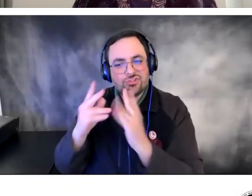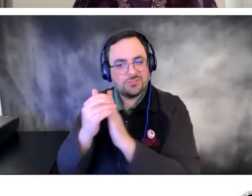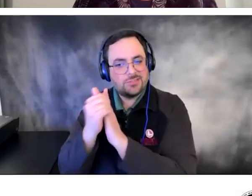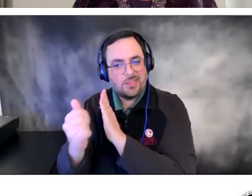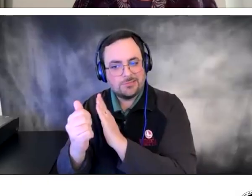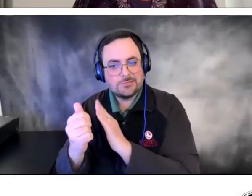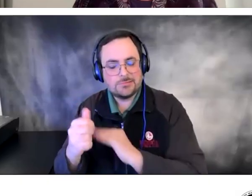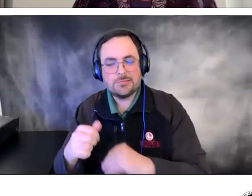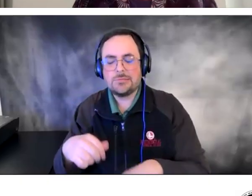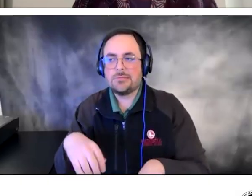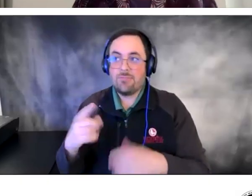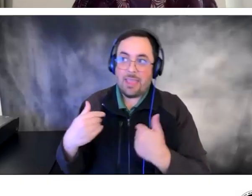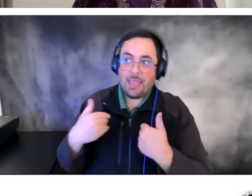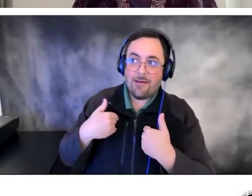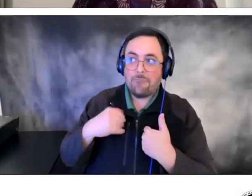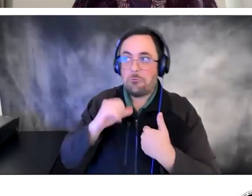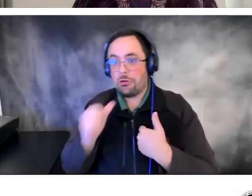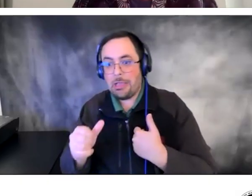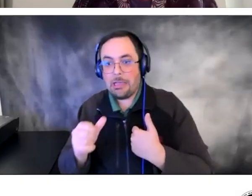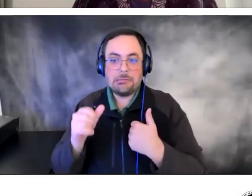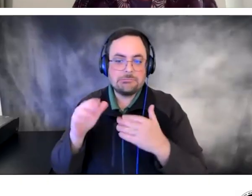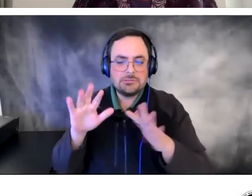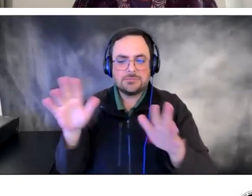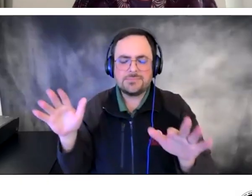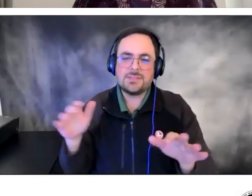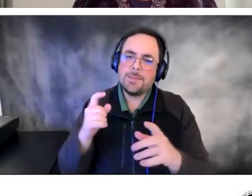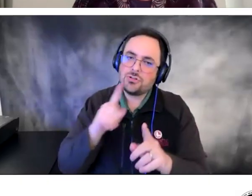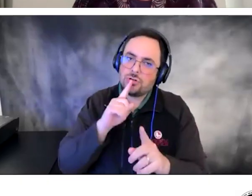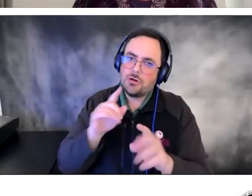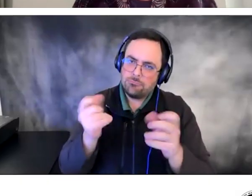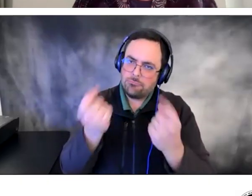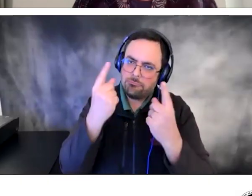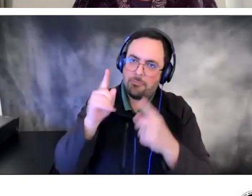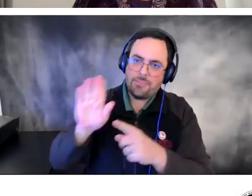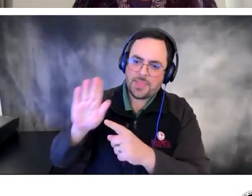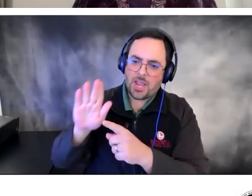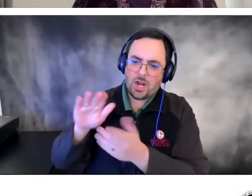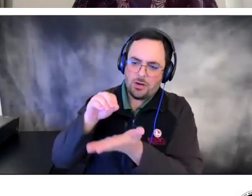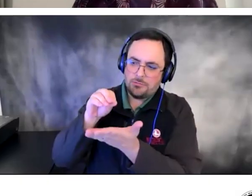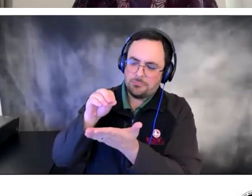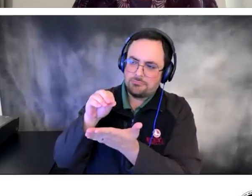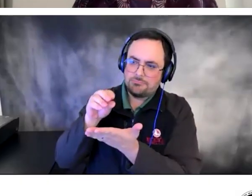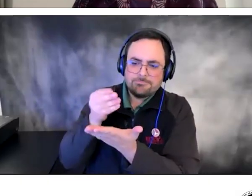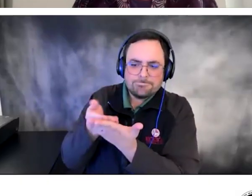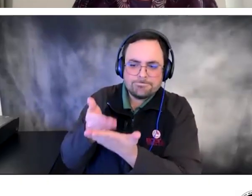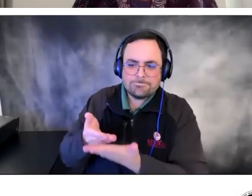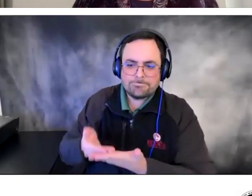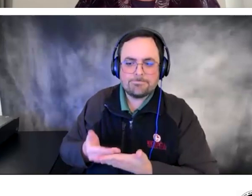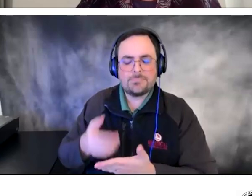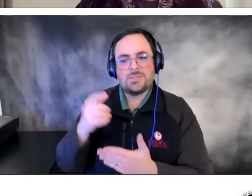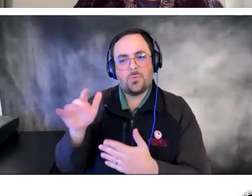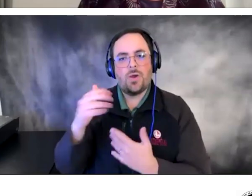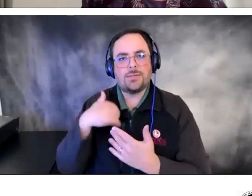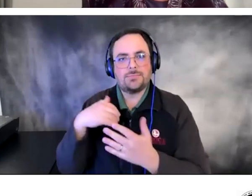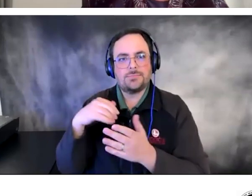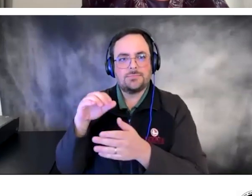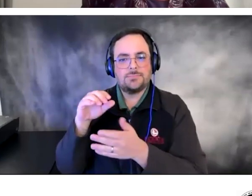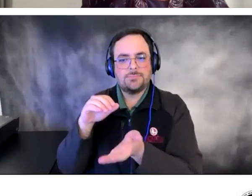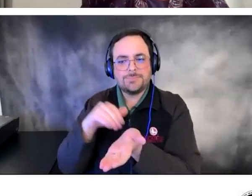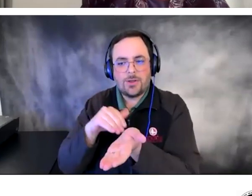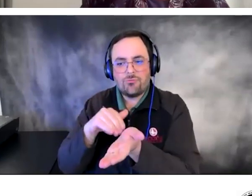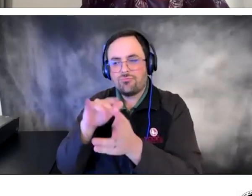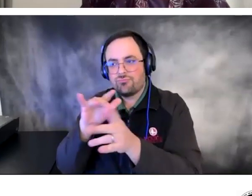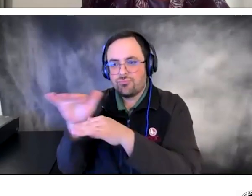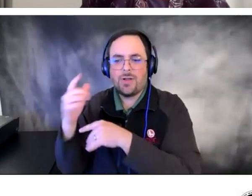Make sure you understand the ophthalmology reports on the child. These personalized books will